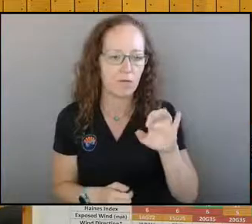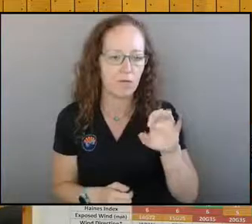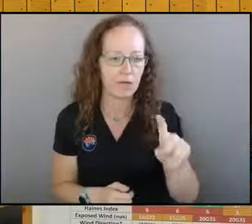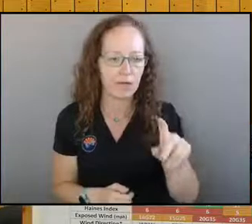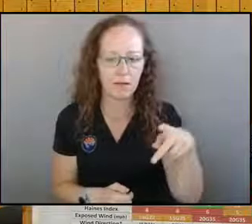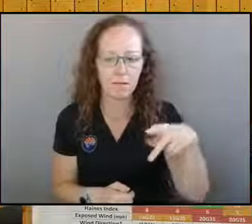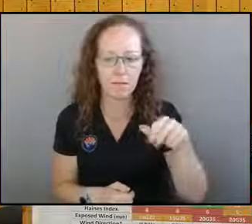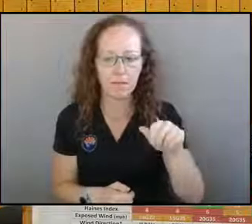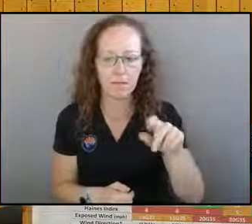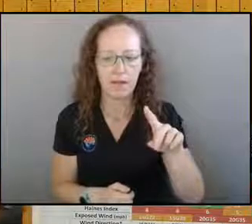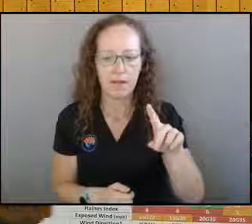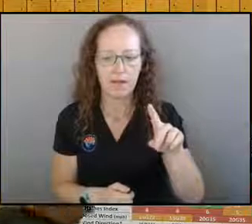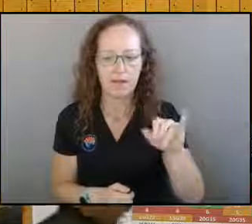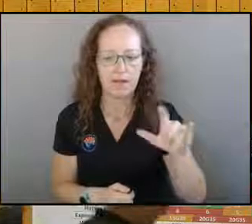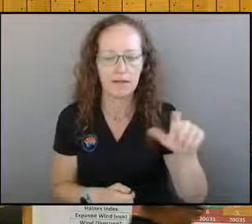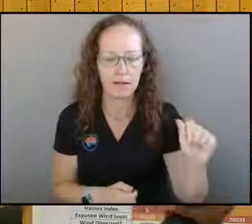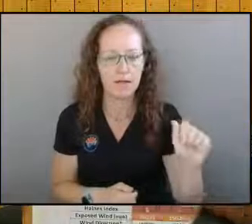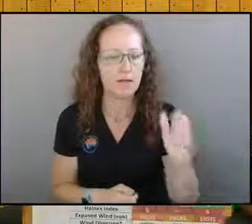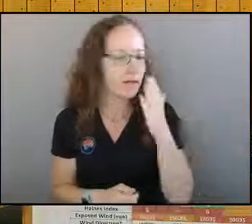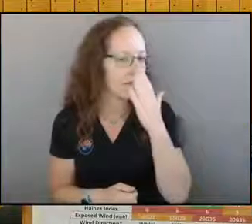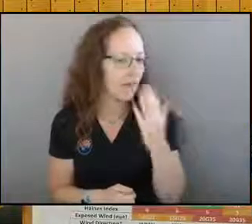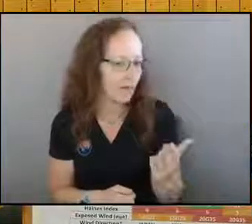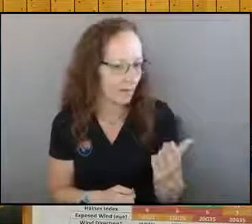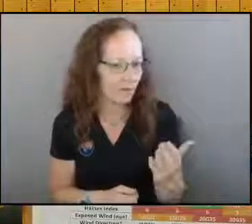Thank you, Ms. Prescott. Appreciate it.